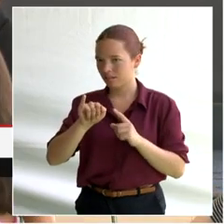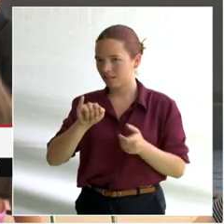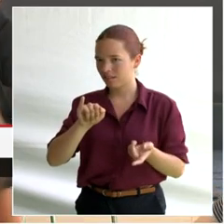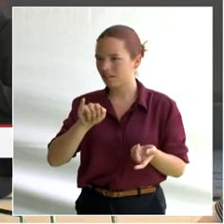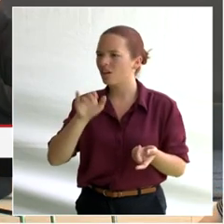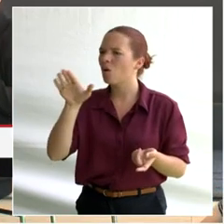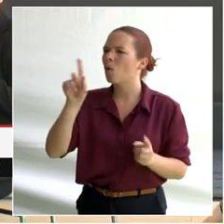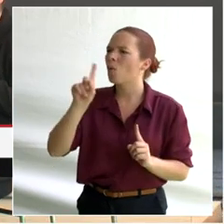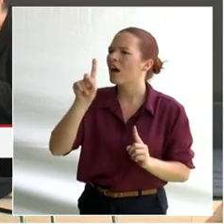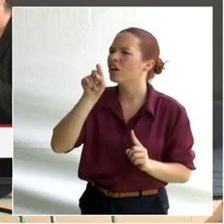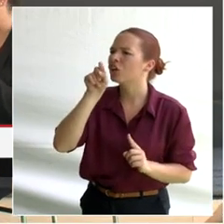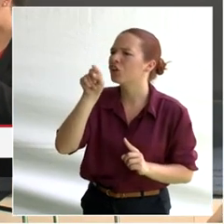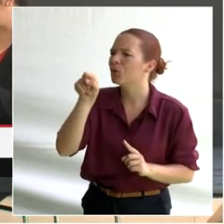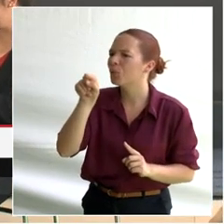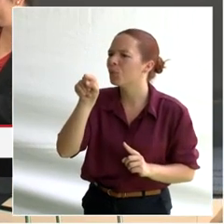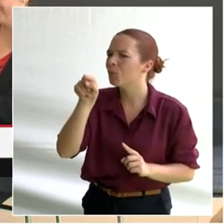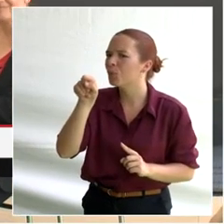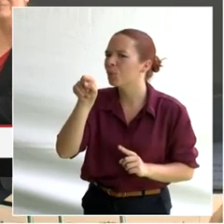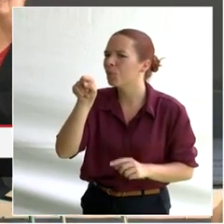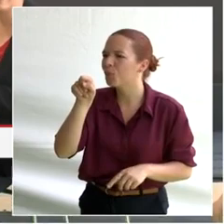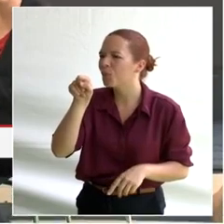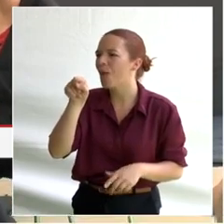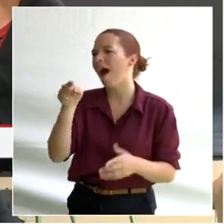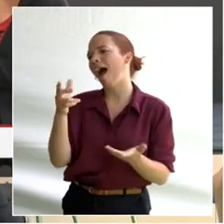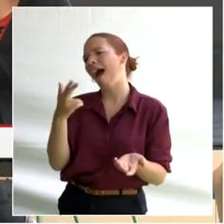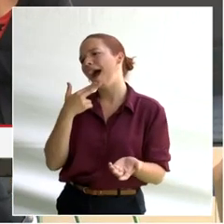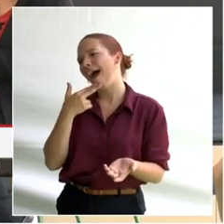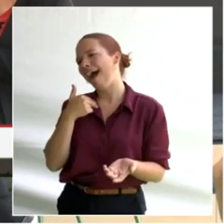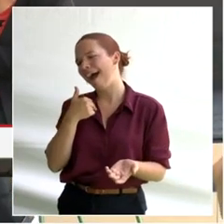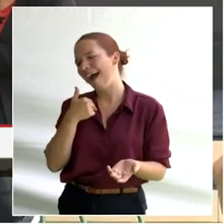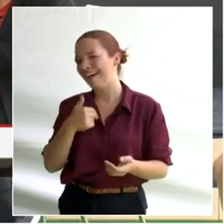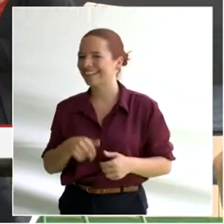Mila. How are you?